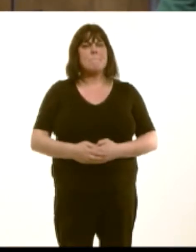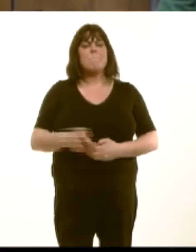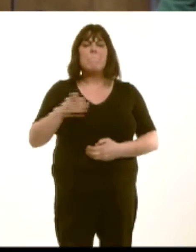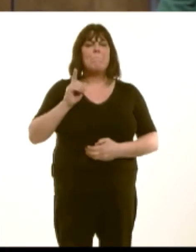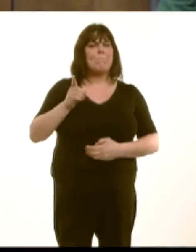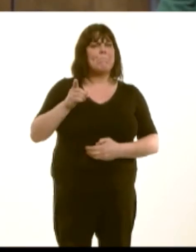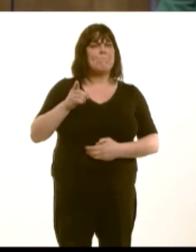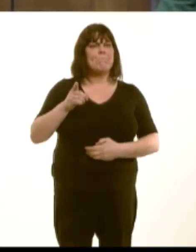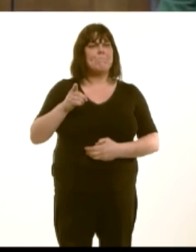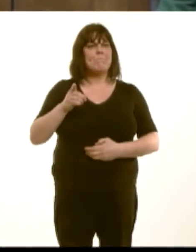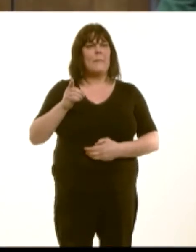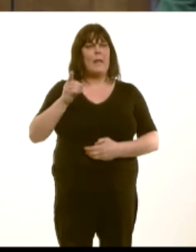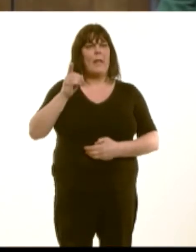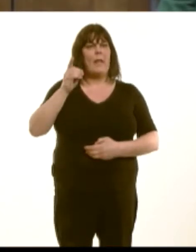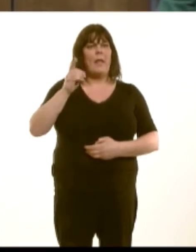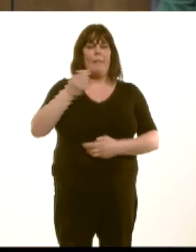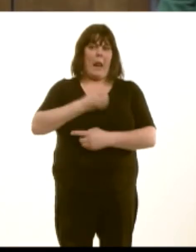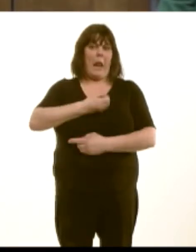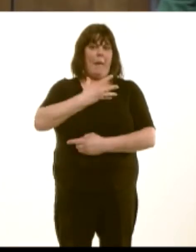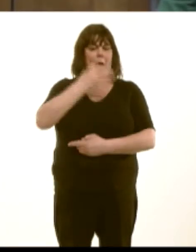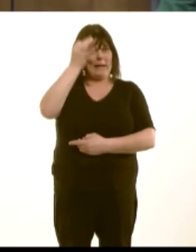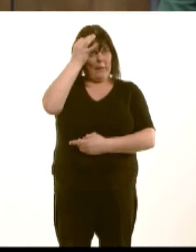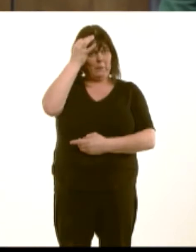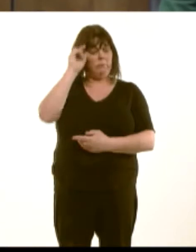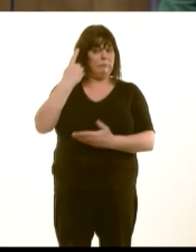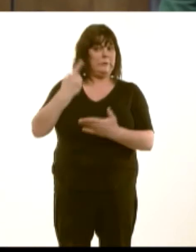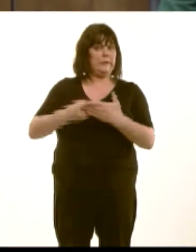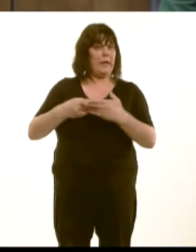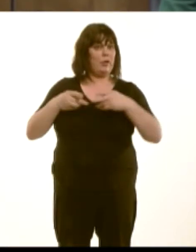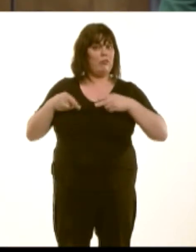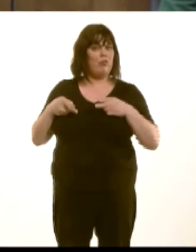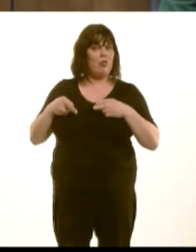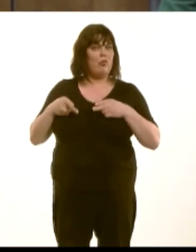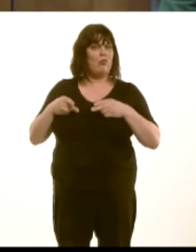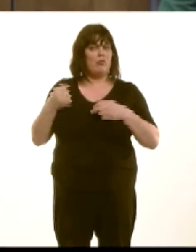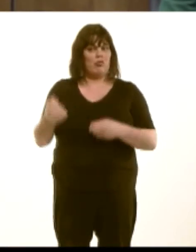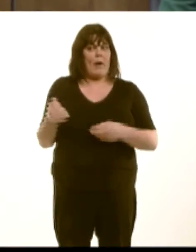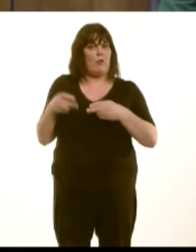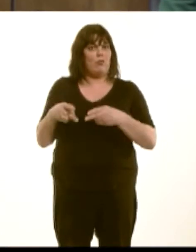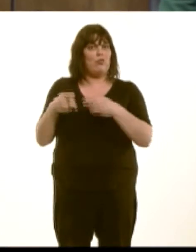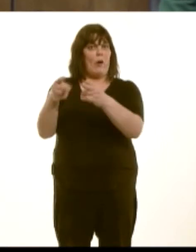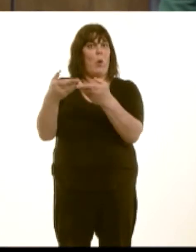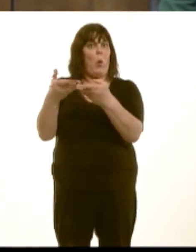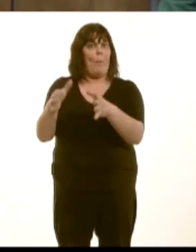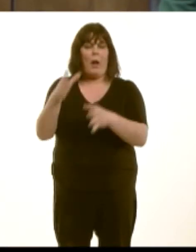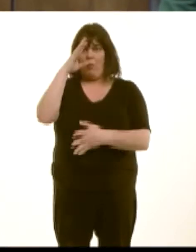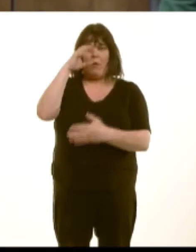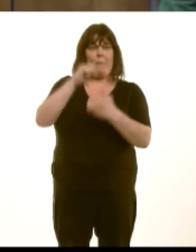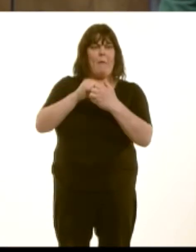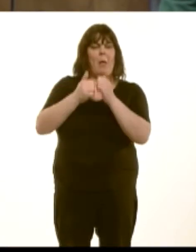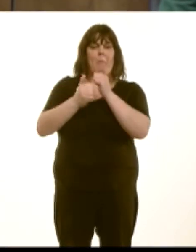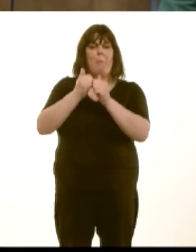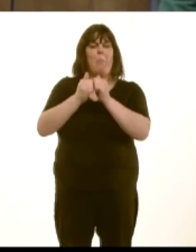area that the council is led by the Labour Party there. I remember the trains coming down that track carrying milk from